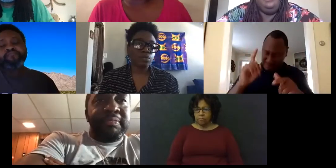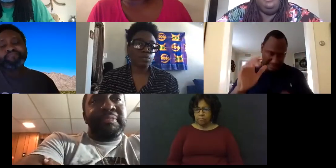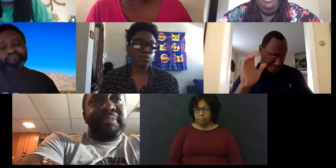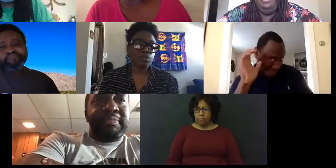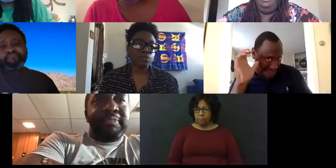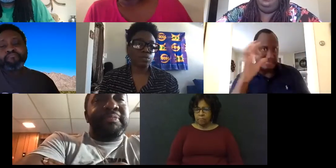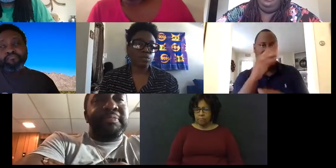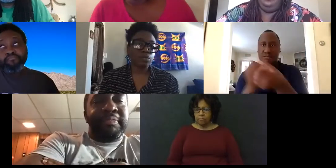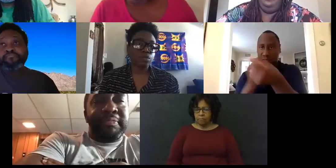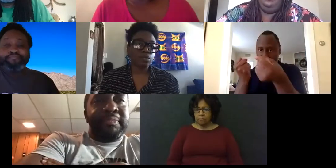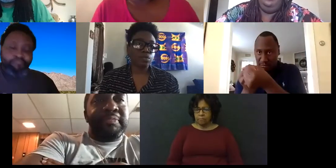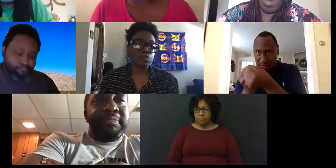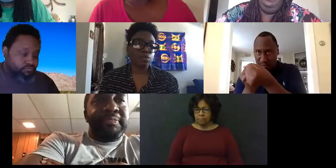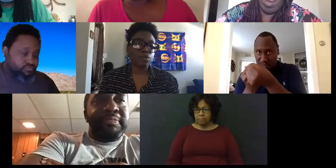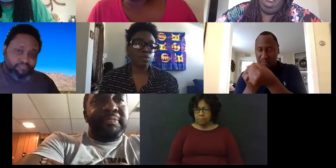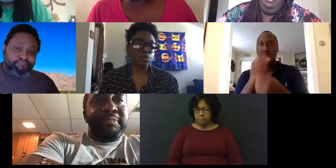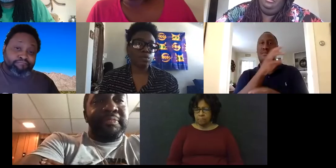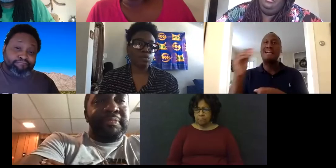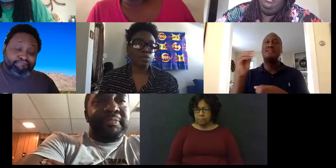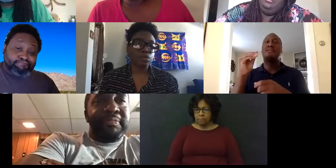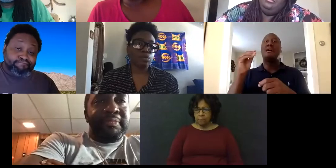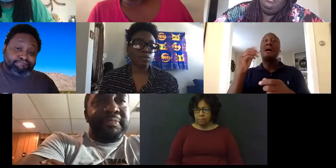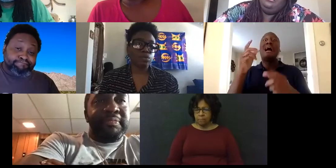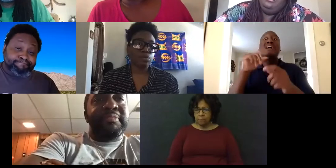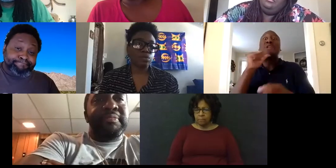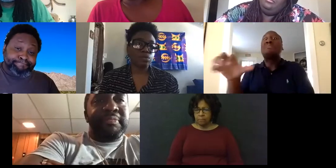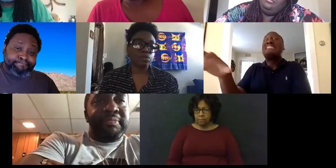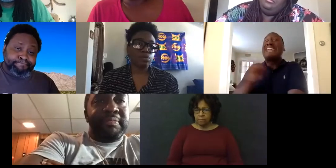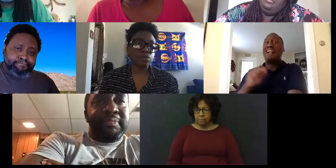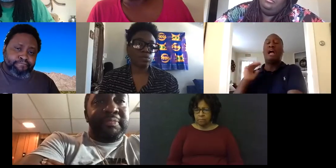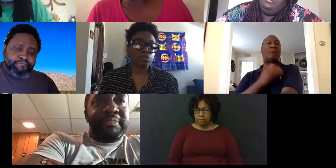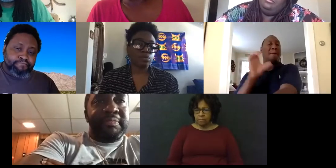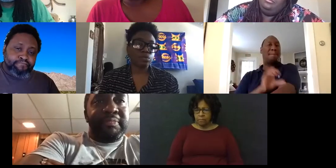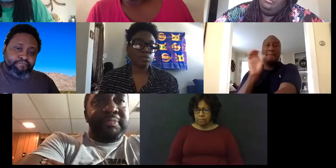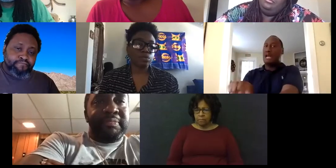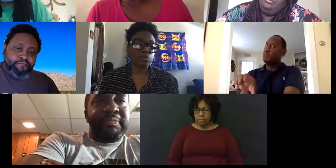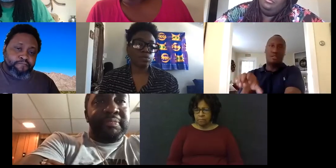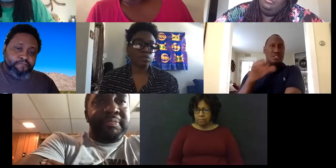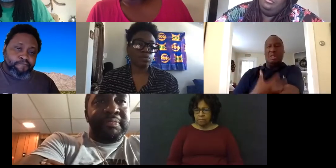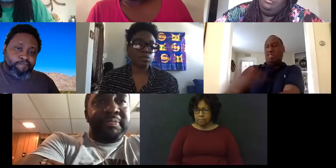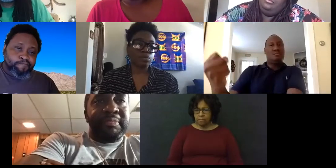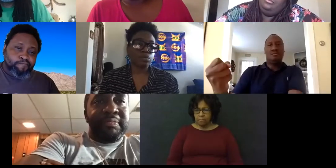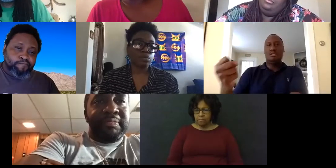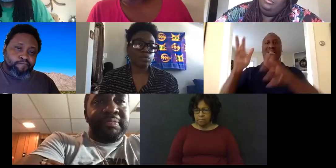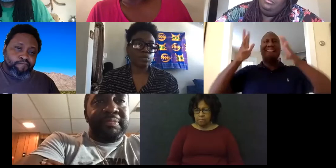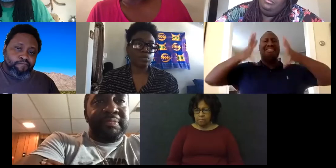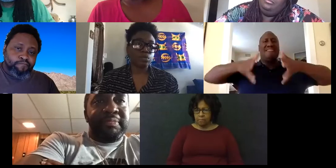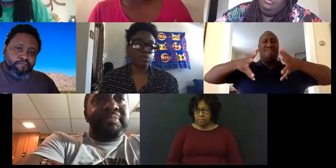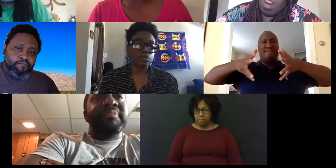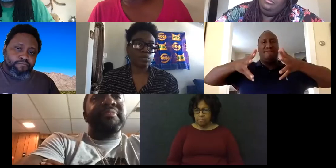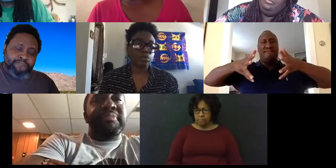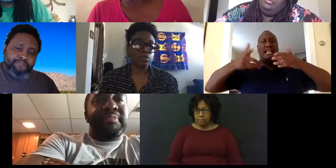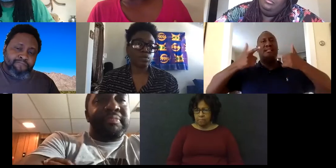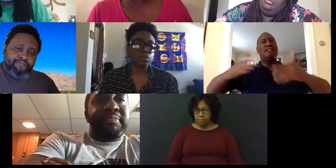the time, you know, they have to be willing to listen, willing to advocate for us. And don't take our power. Don't take